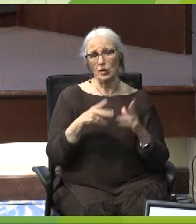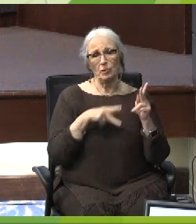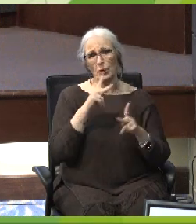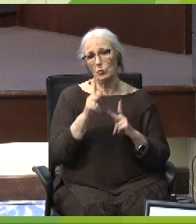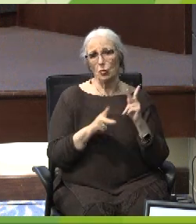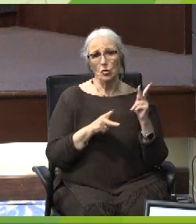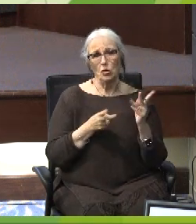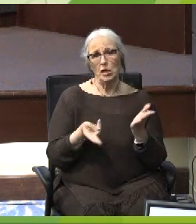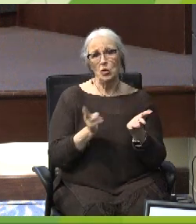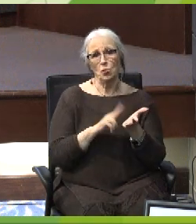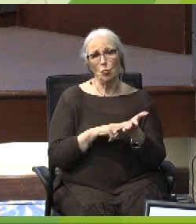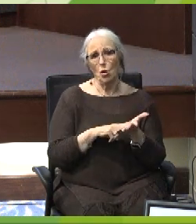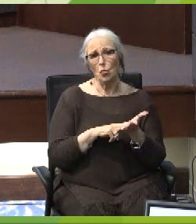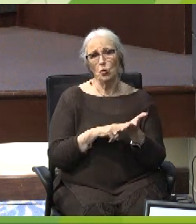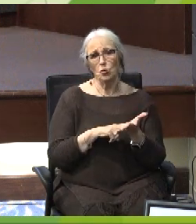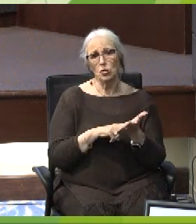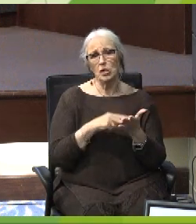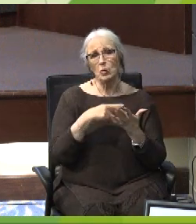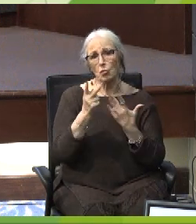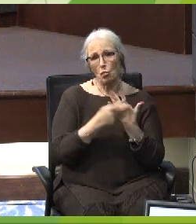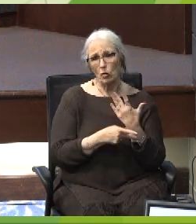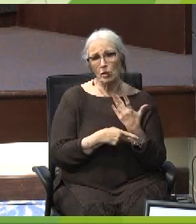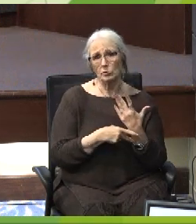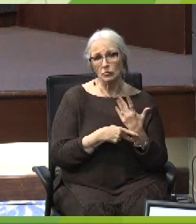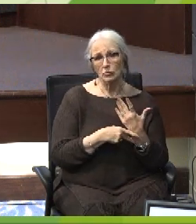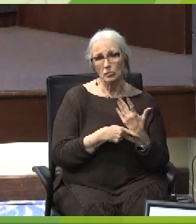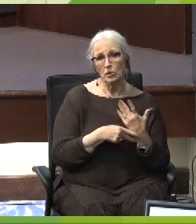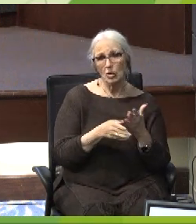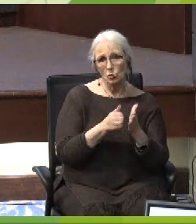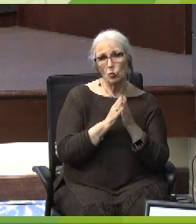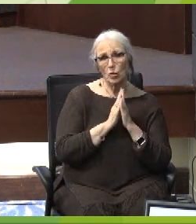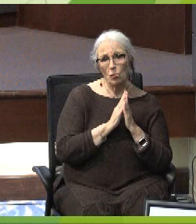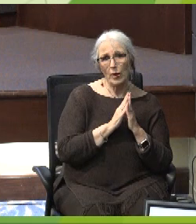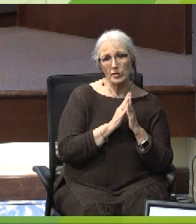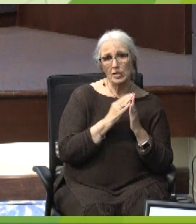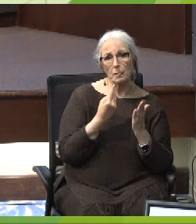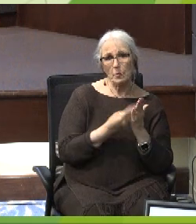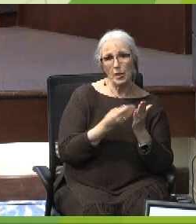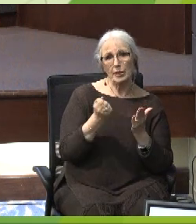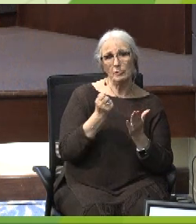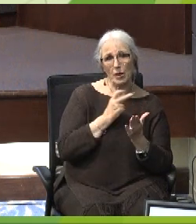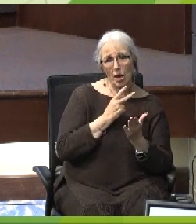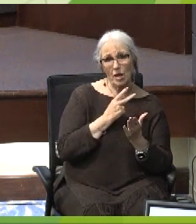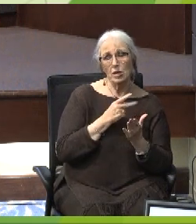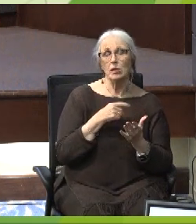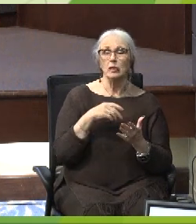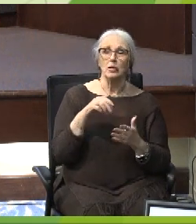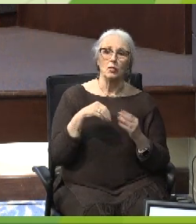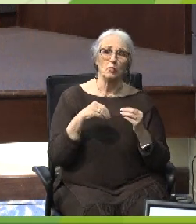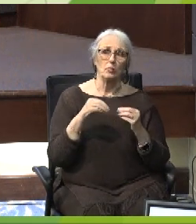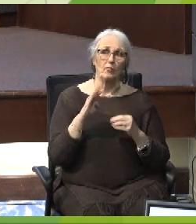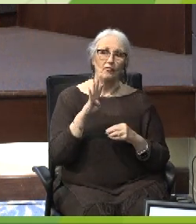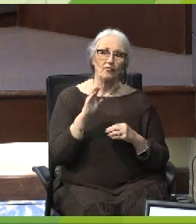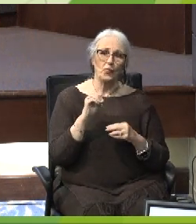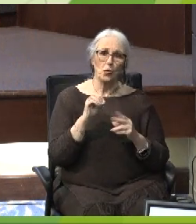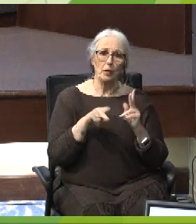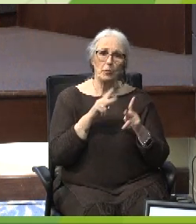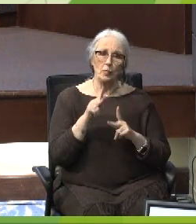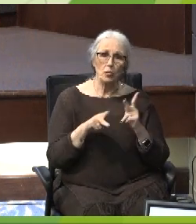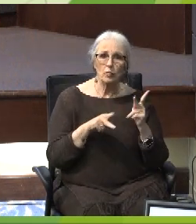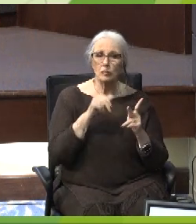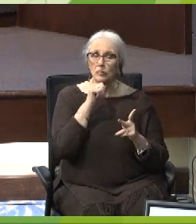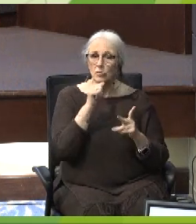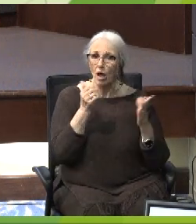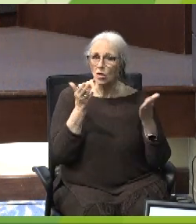are enrolled in the program have requested reimbursement. So over 40 individuals who would not have